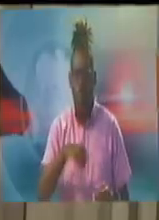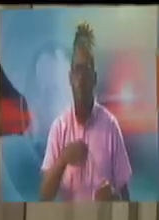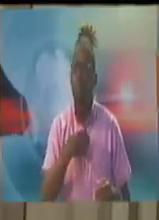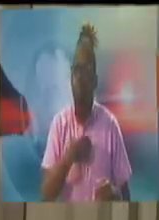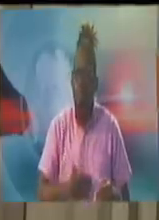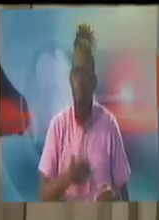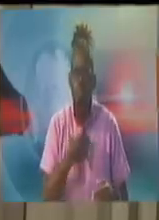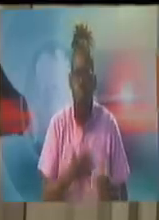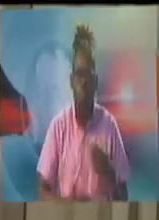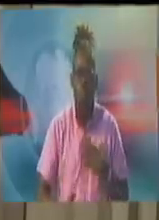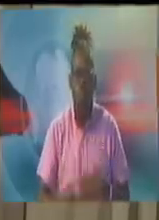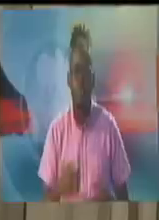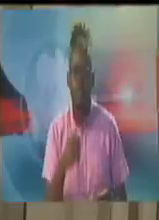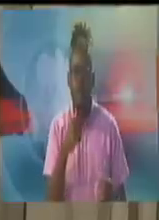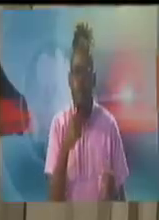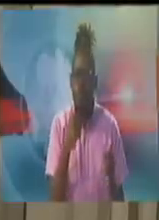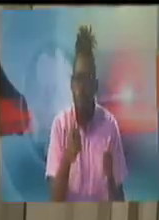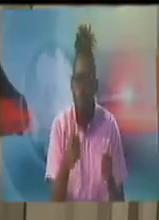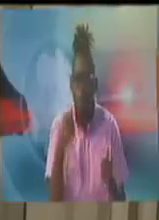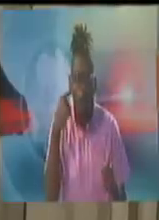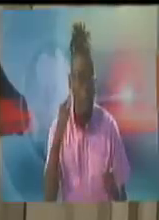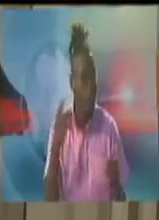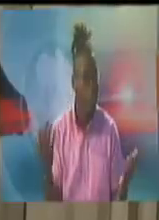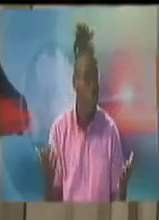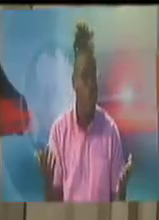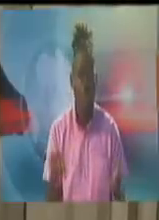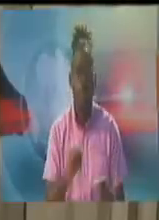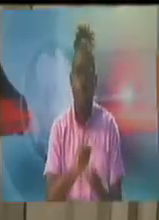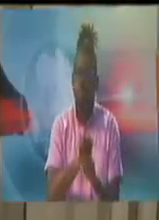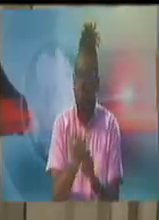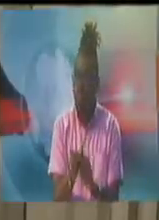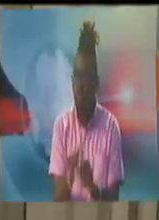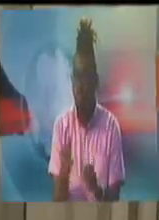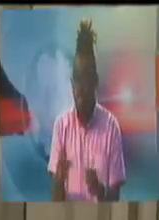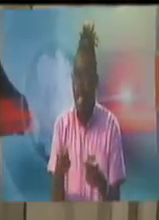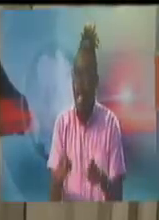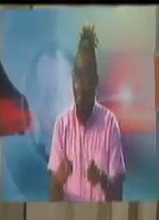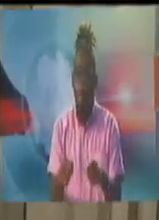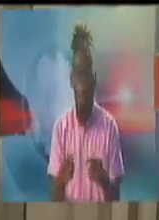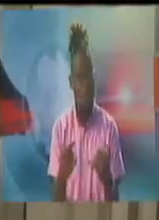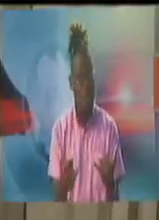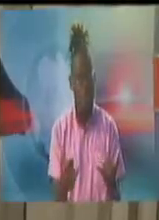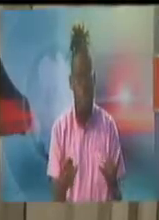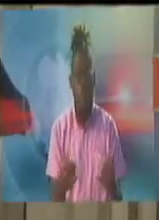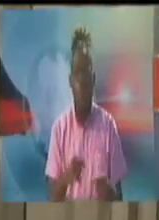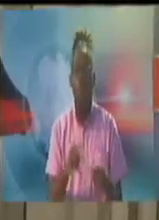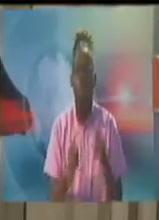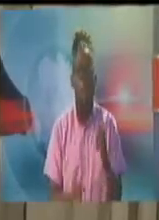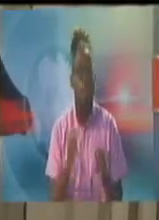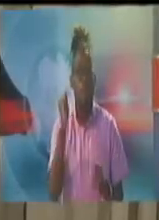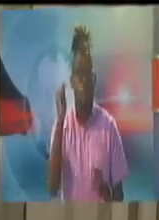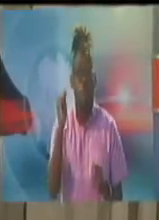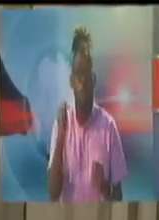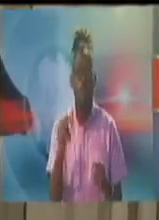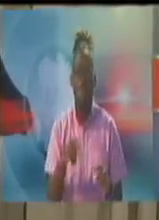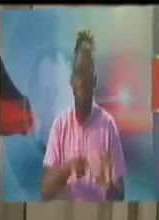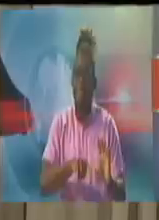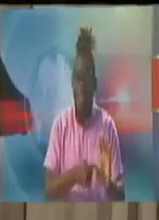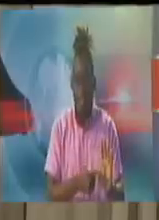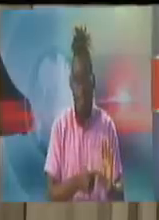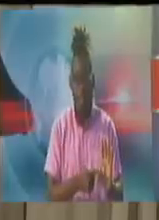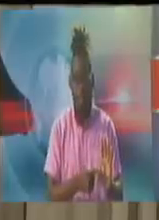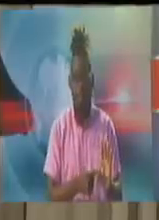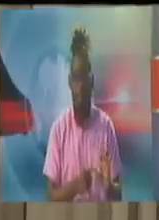that is COVID-19 and the ill effects. He went on to advise that in Trinidad and Tobago, we began our measures to restrict the spread